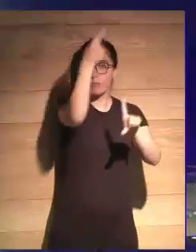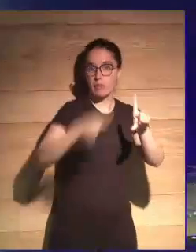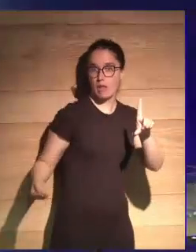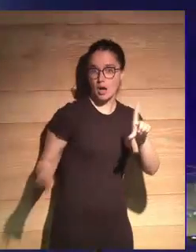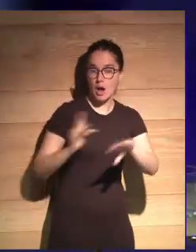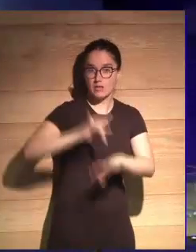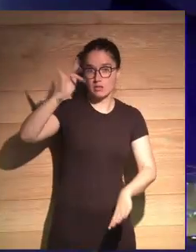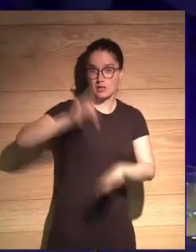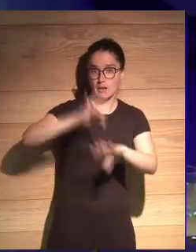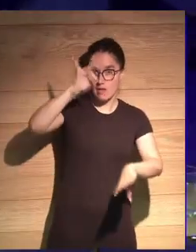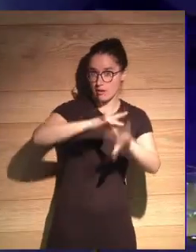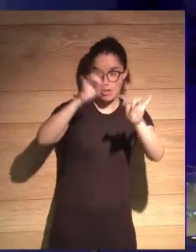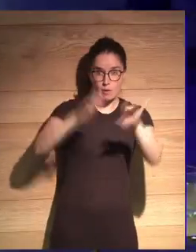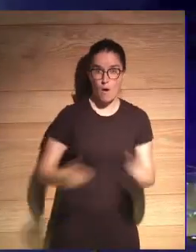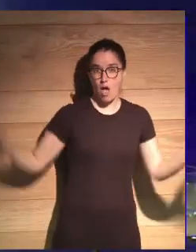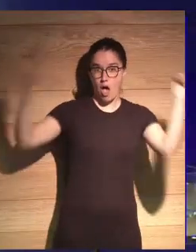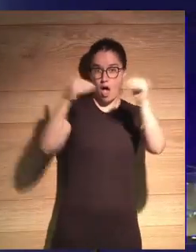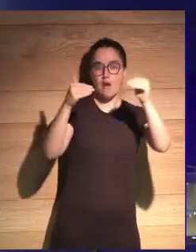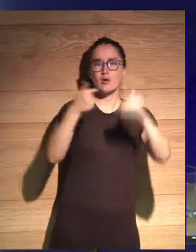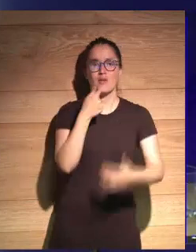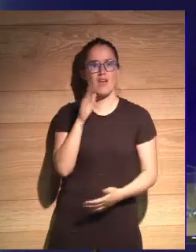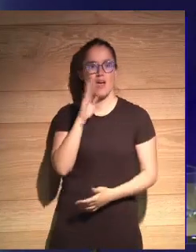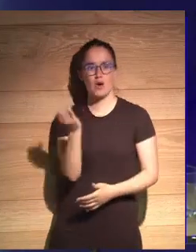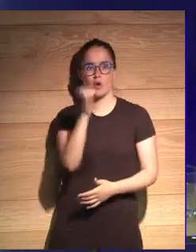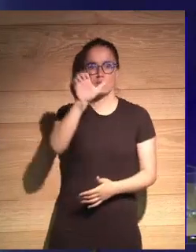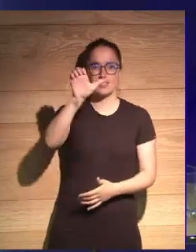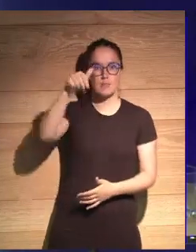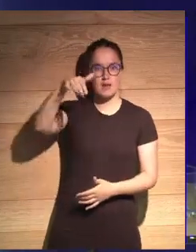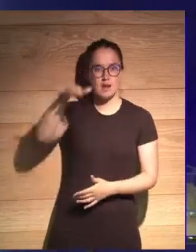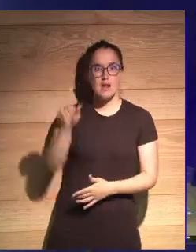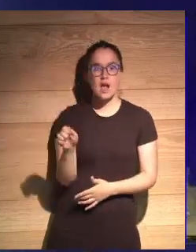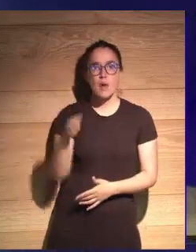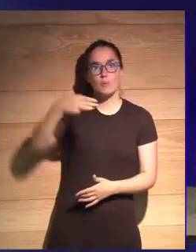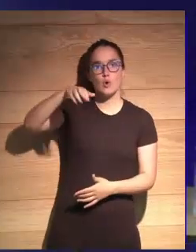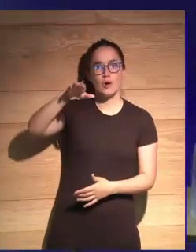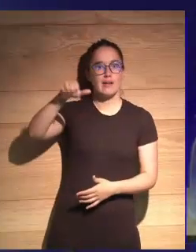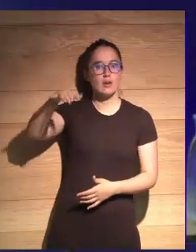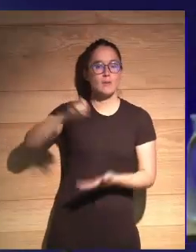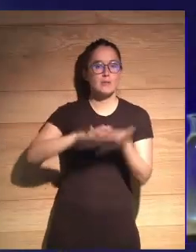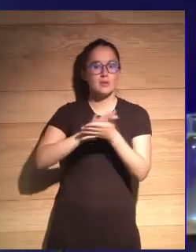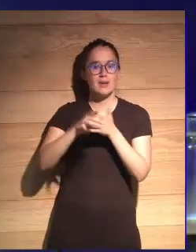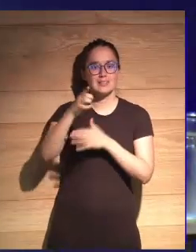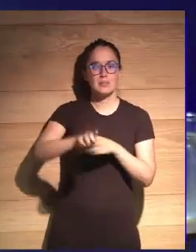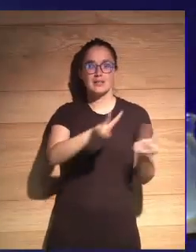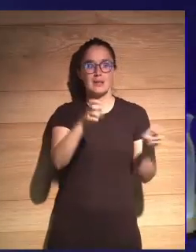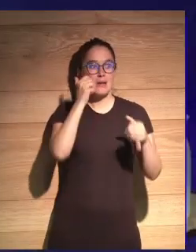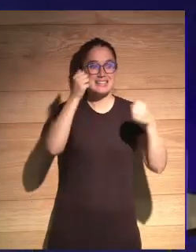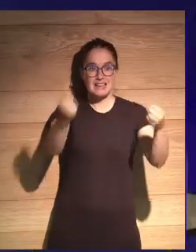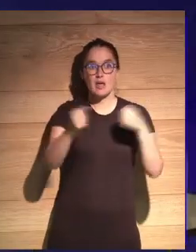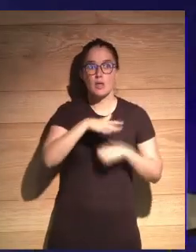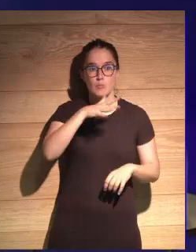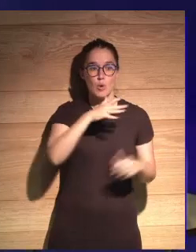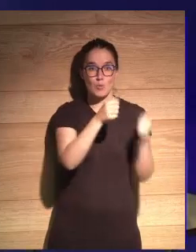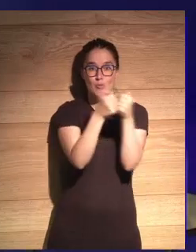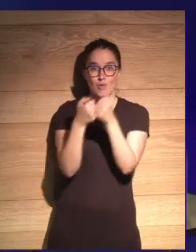as usual as digital blackboards. As Jose Maria Moreno has said,